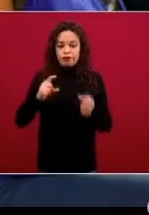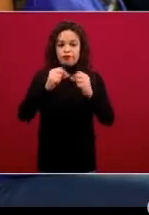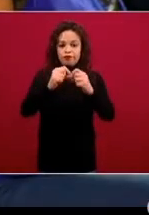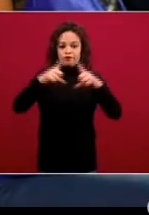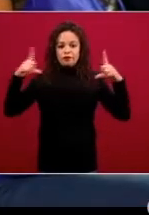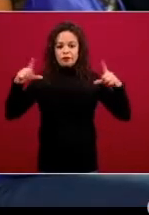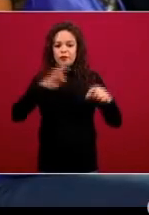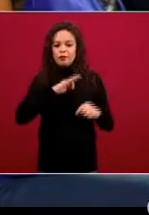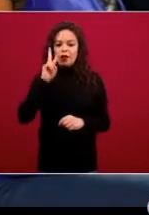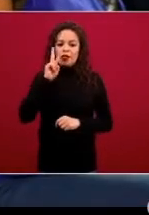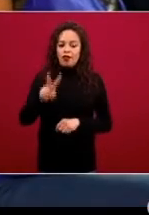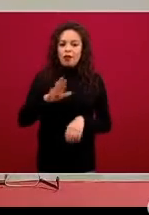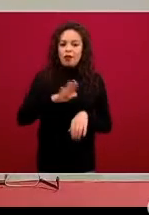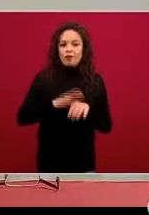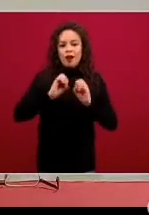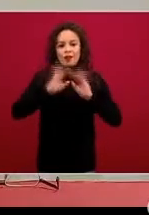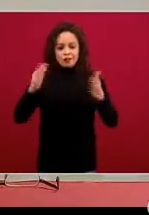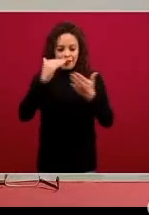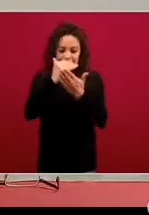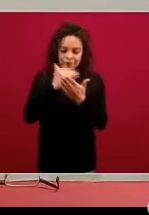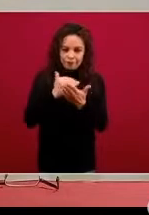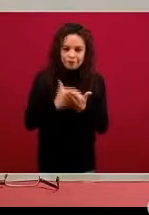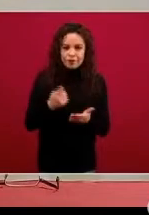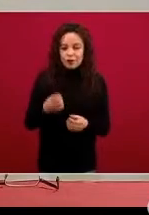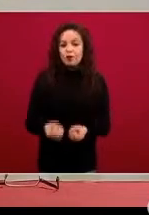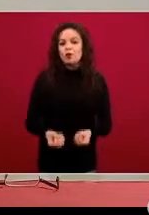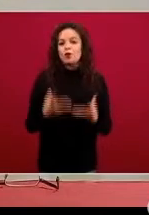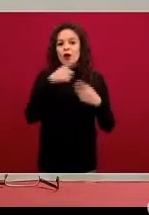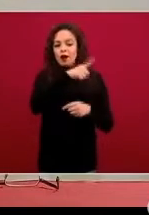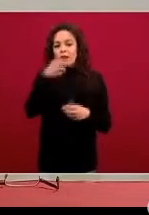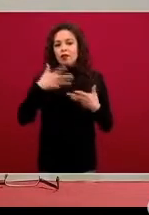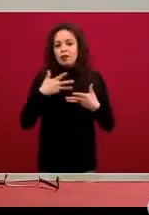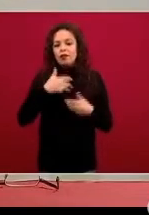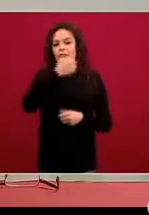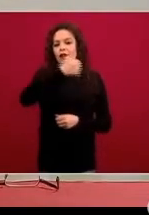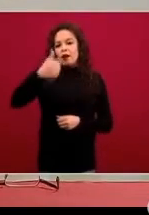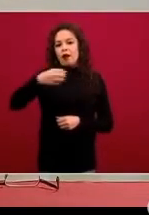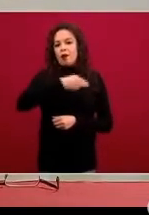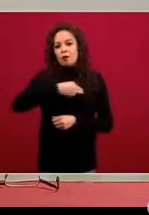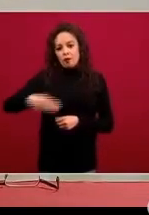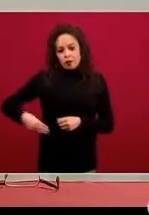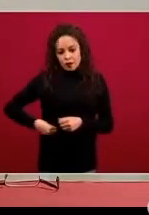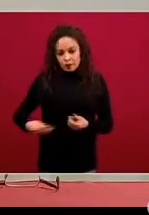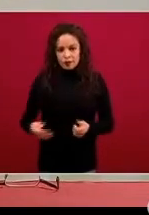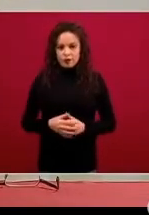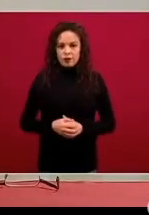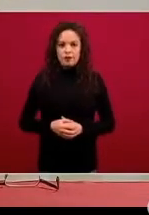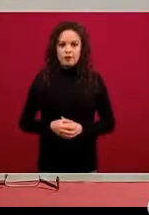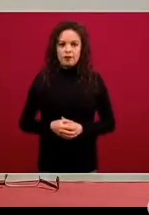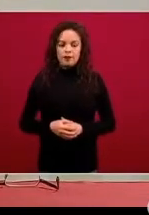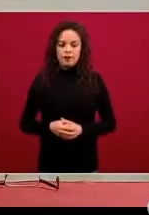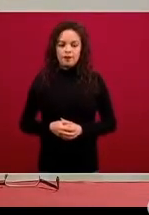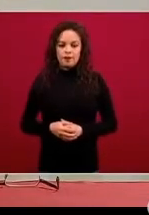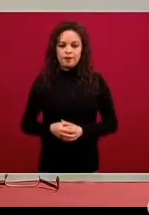that display exactly the exact number of cases in each municipality. We also have